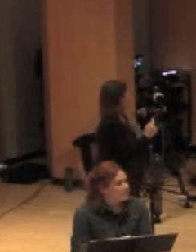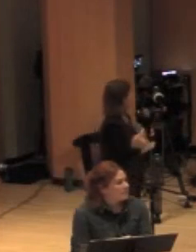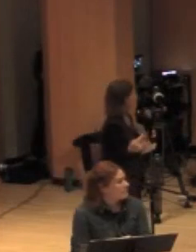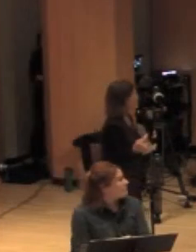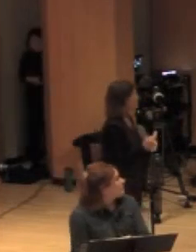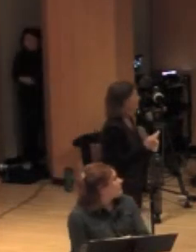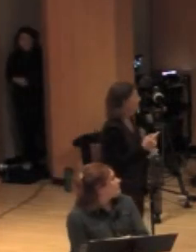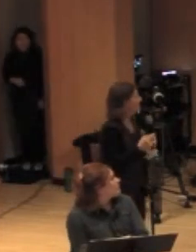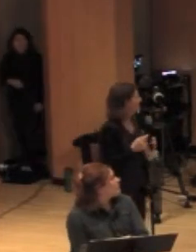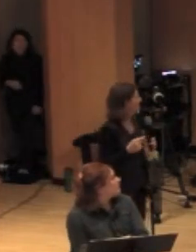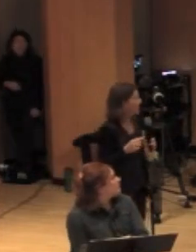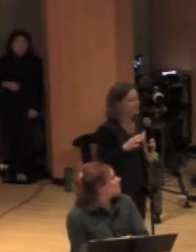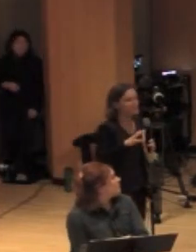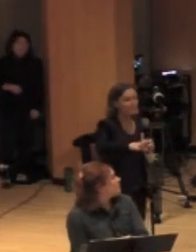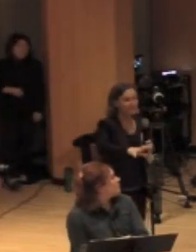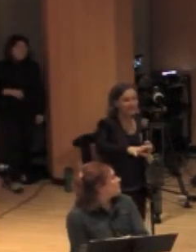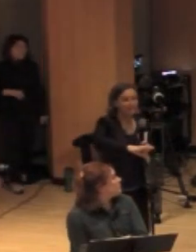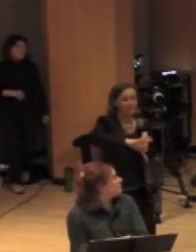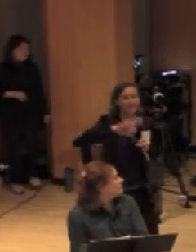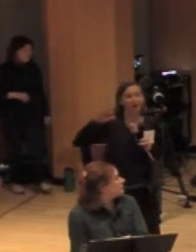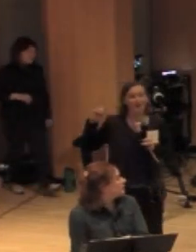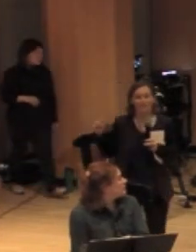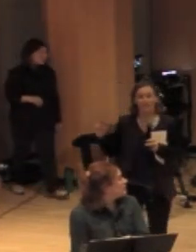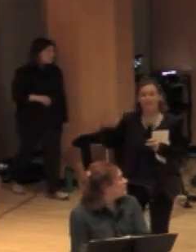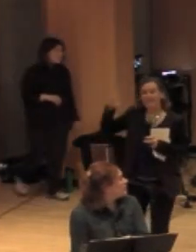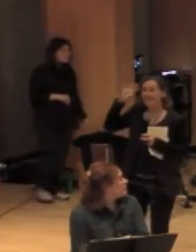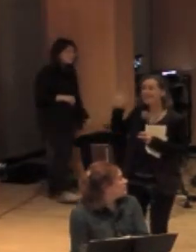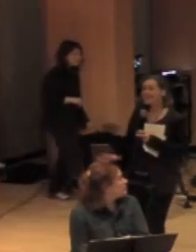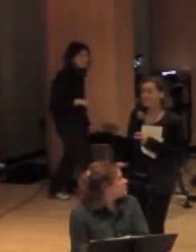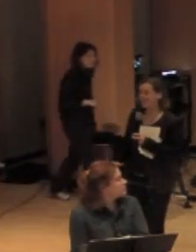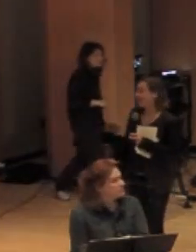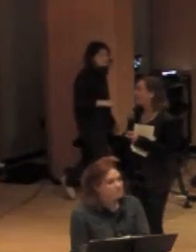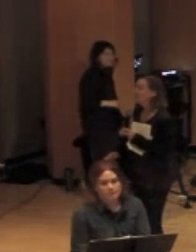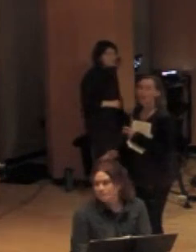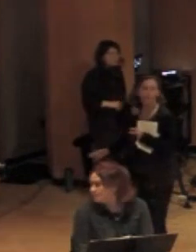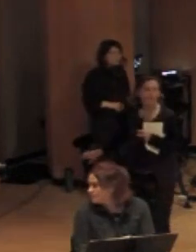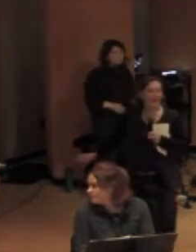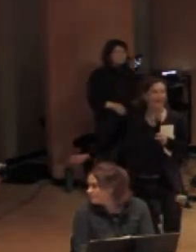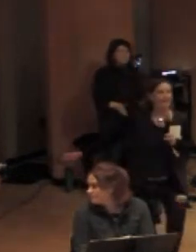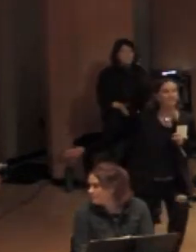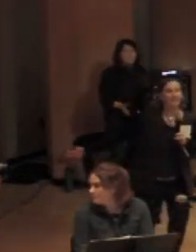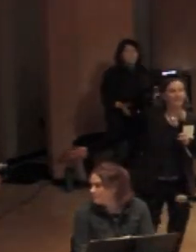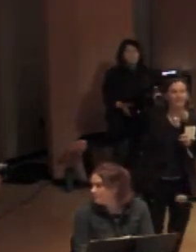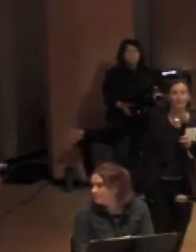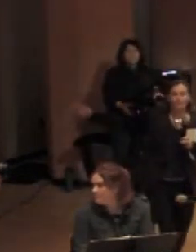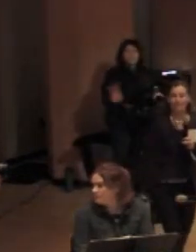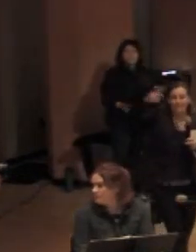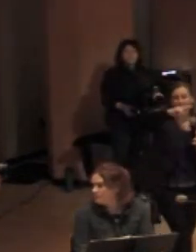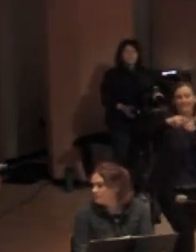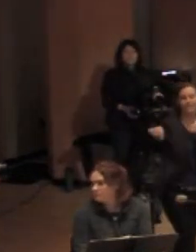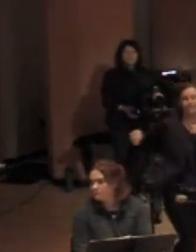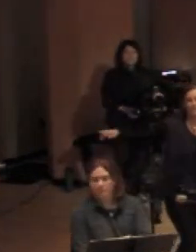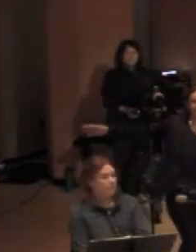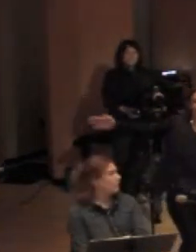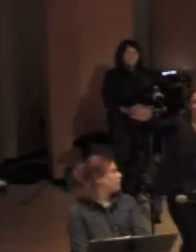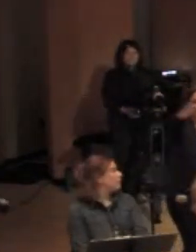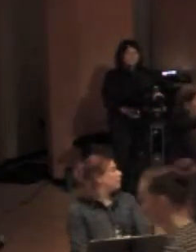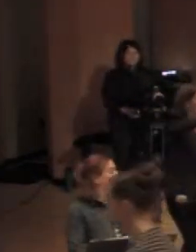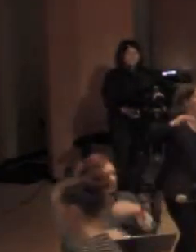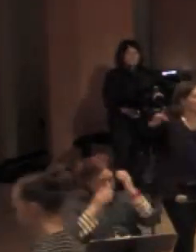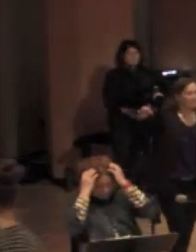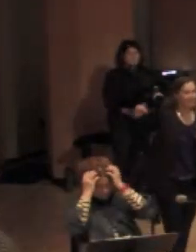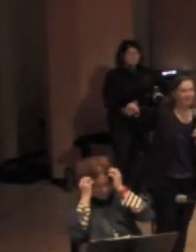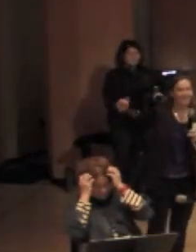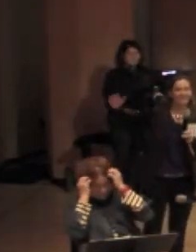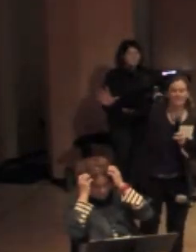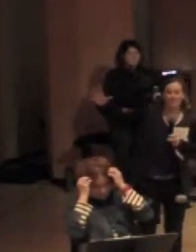be capturing um mostly what's happening in the hospital because in this play we have two places two spaces